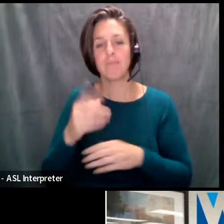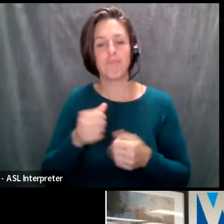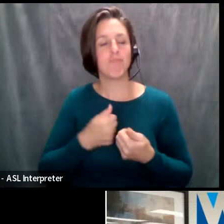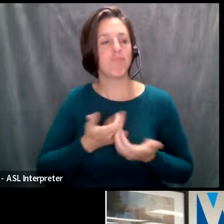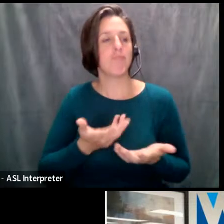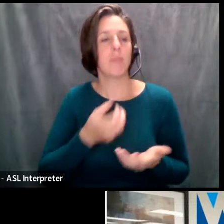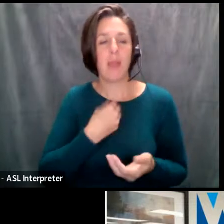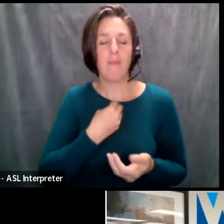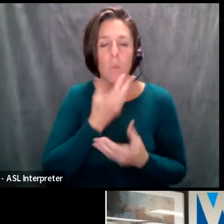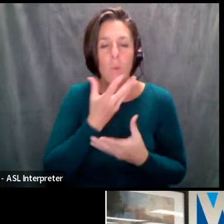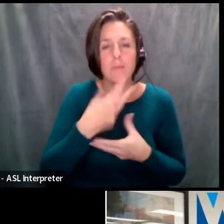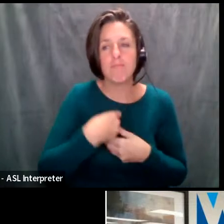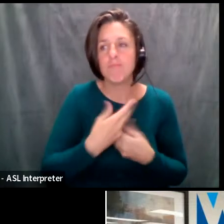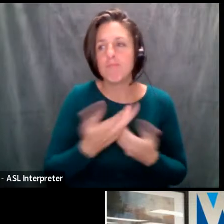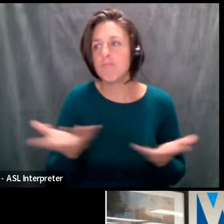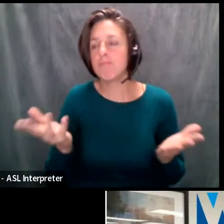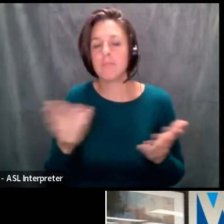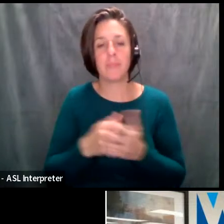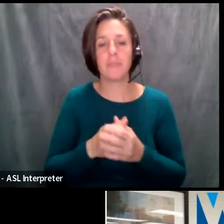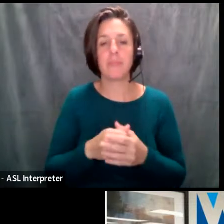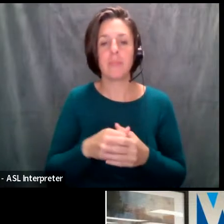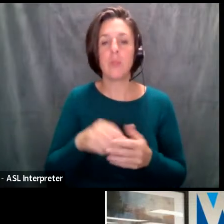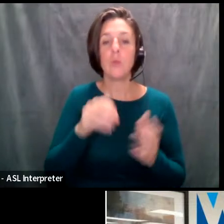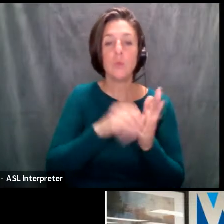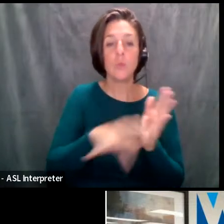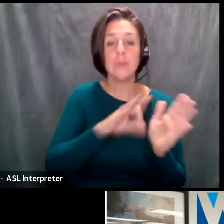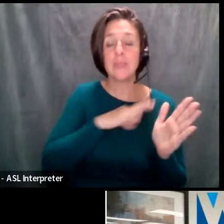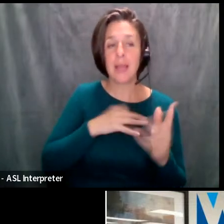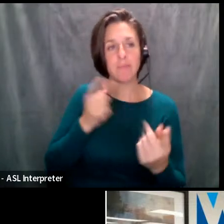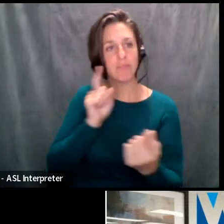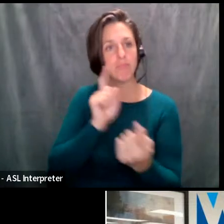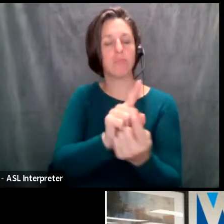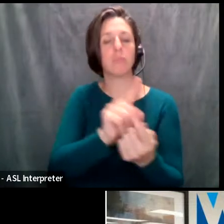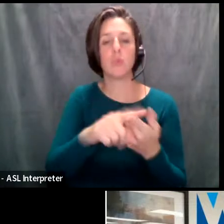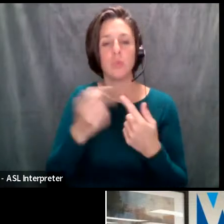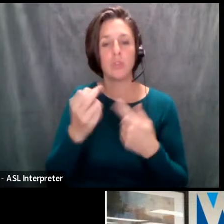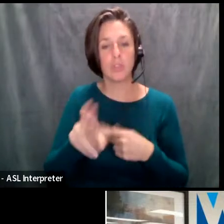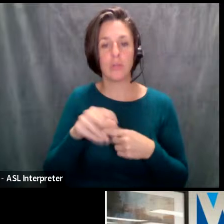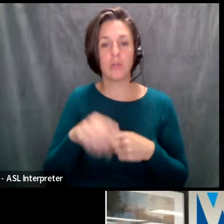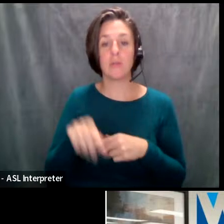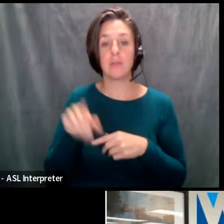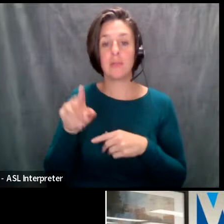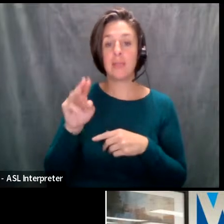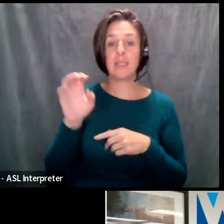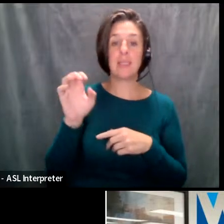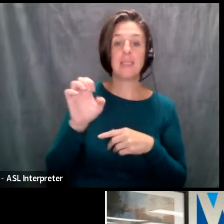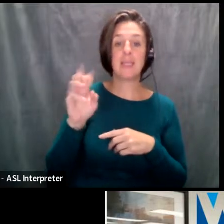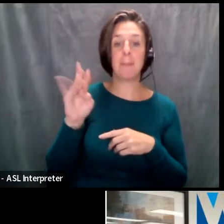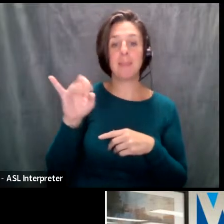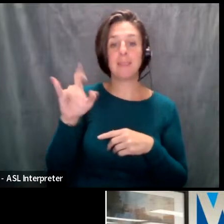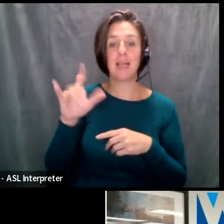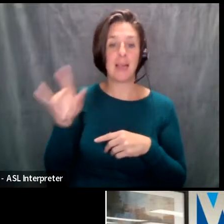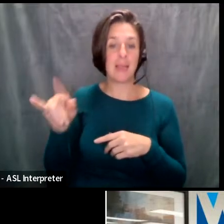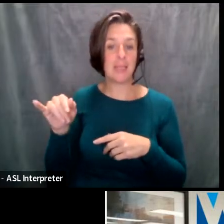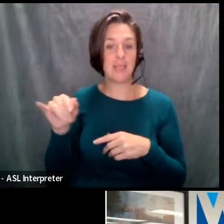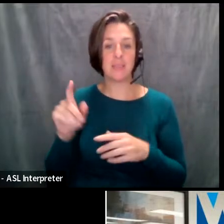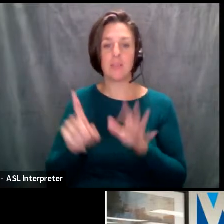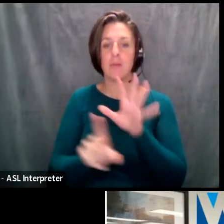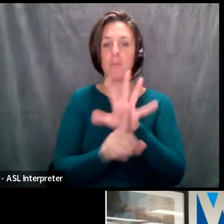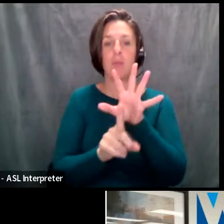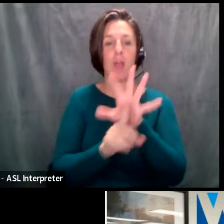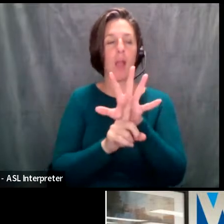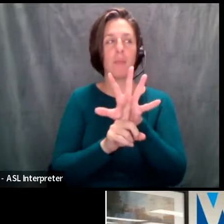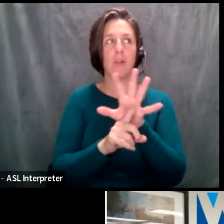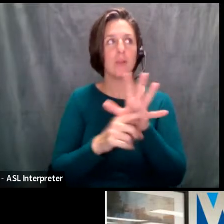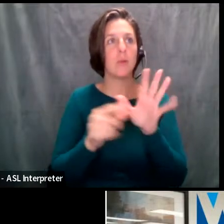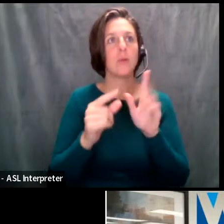students and staff go-to. Miss Lily, is a popular phrase when they come into the Bridge office looking for her and do not see